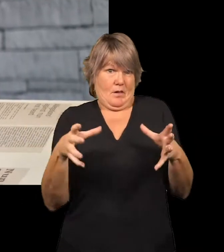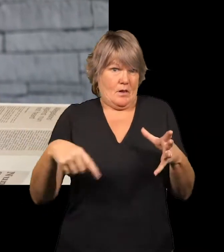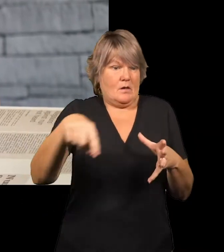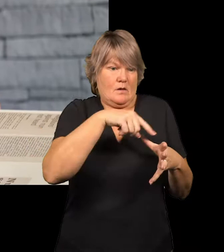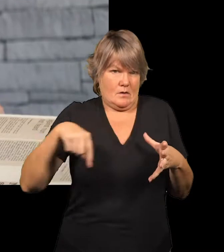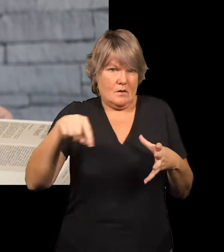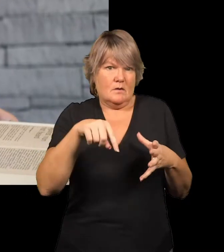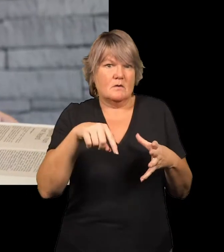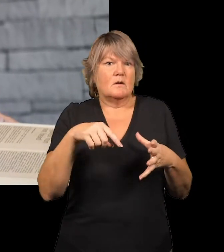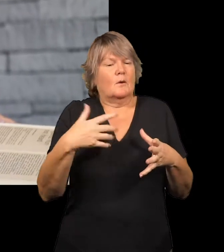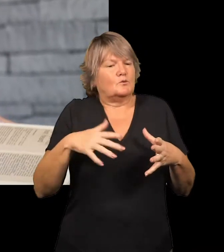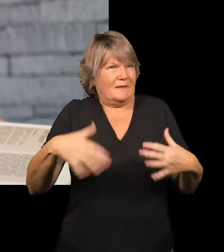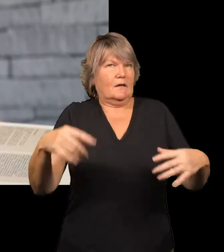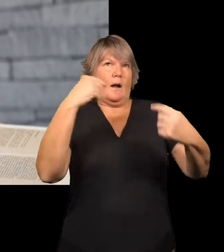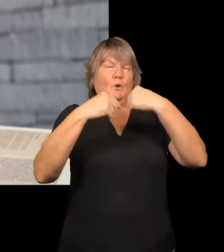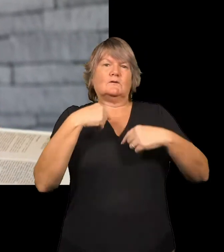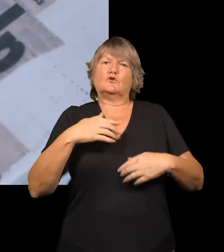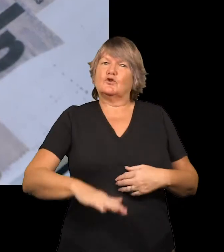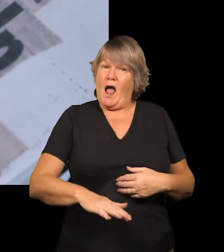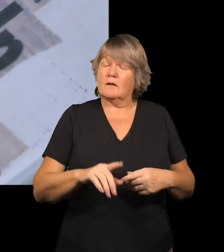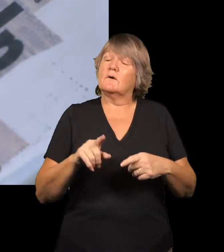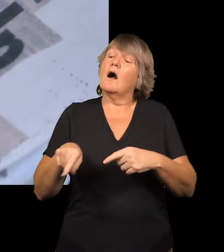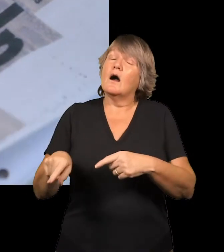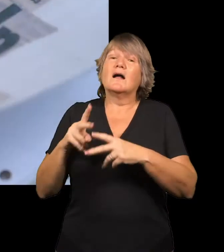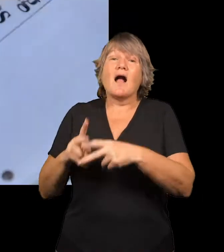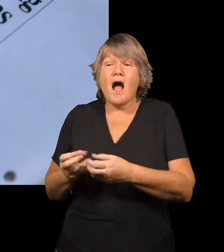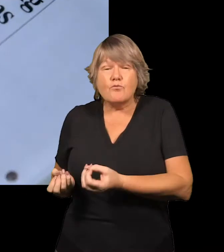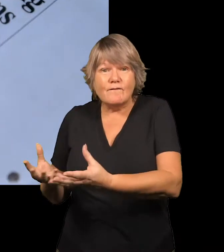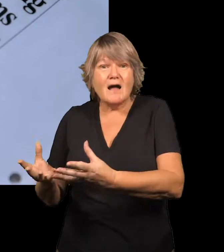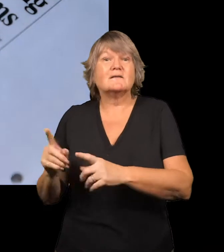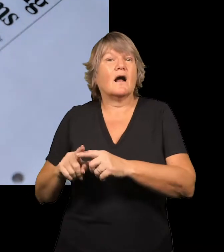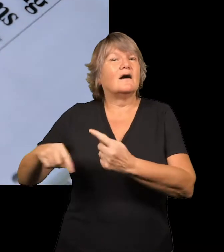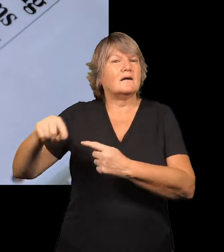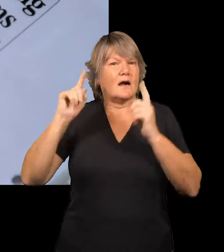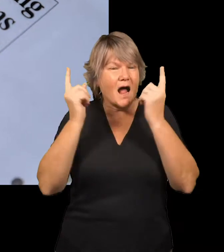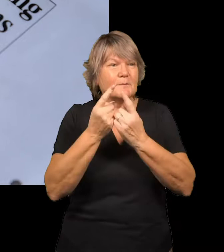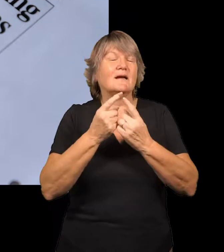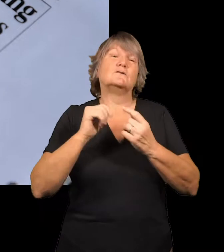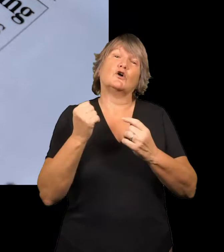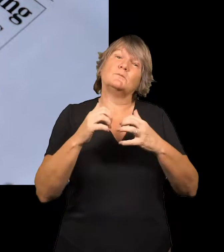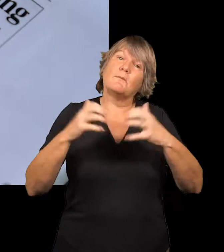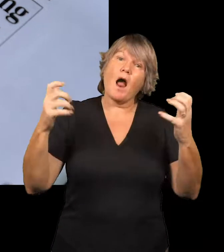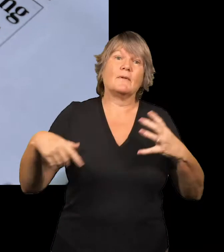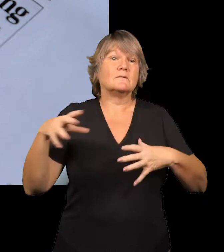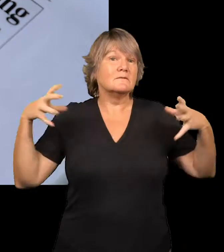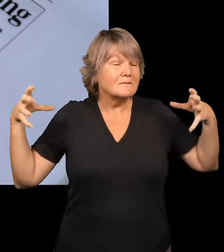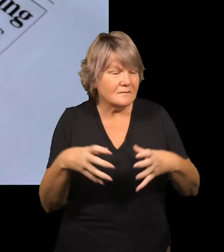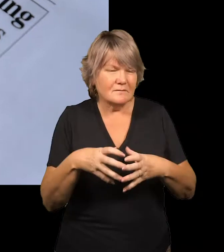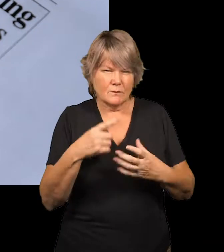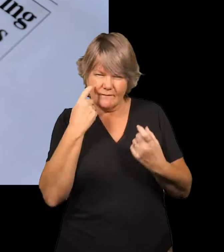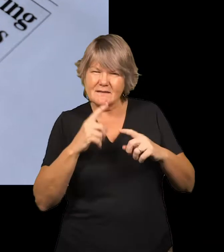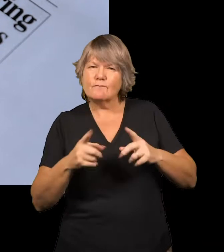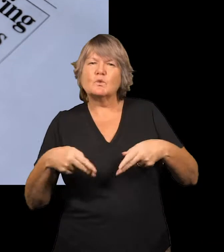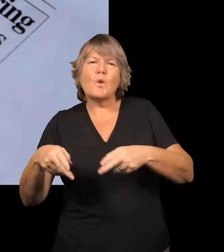care providers, as well as academics and the Scottish Government, to look at finding ways forward so that survivors